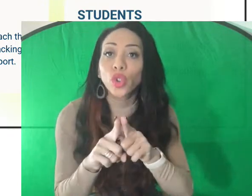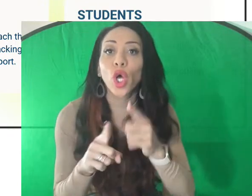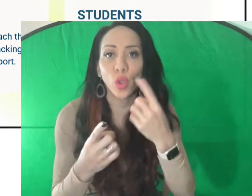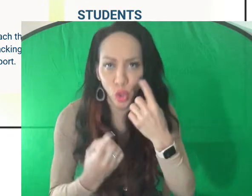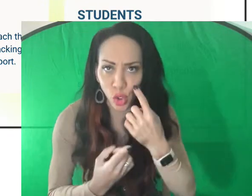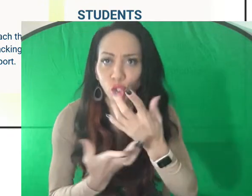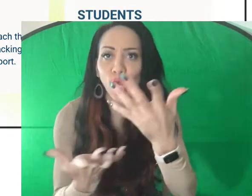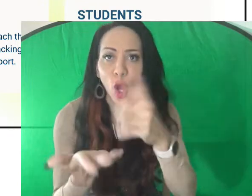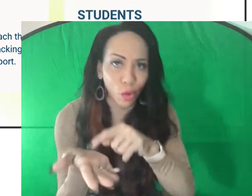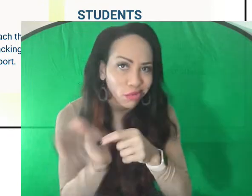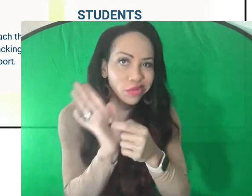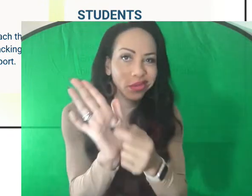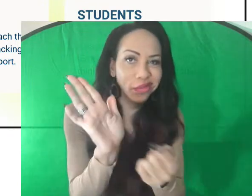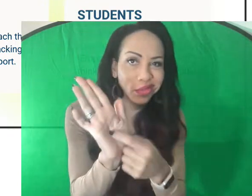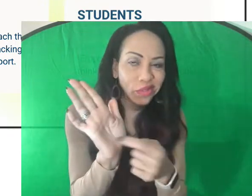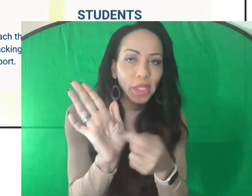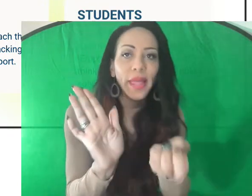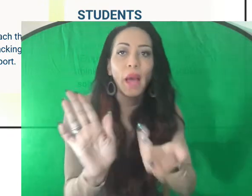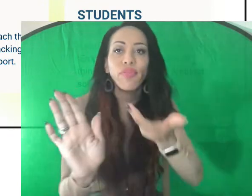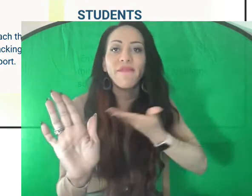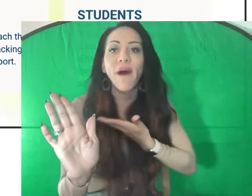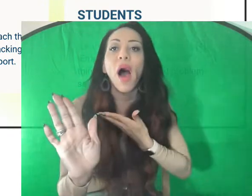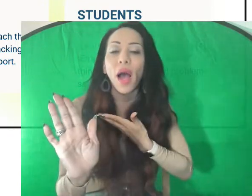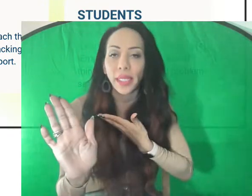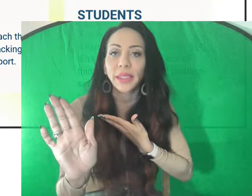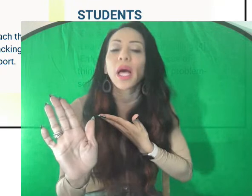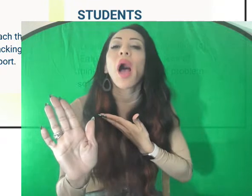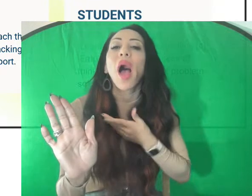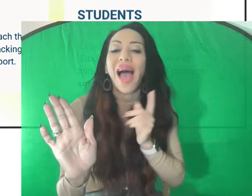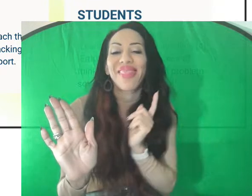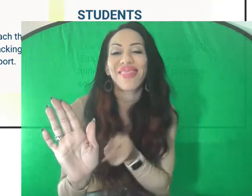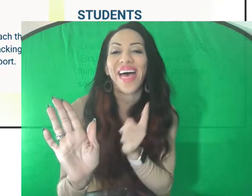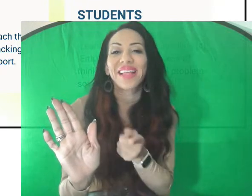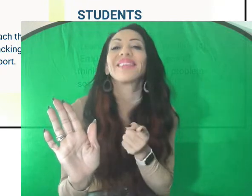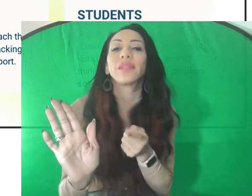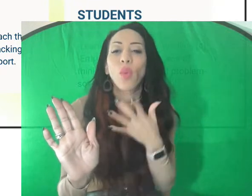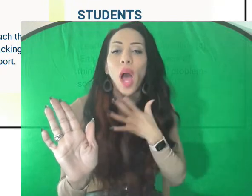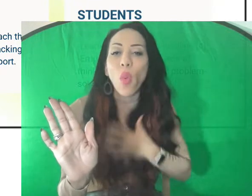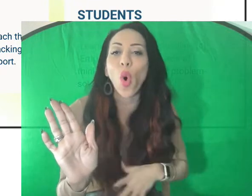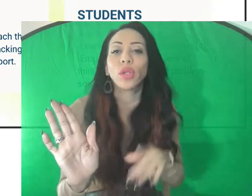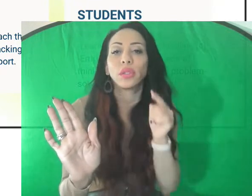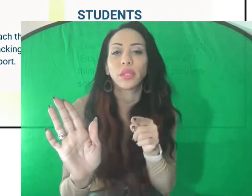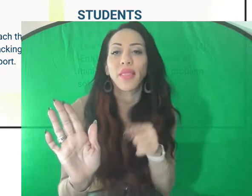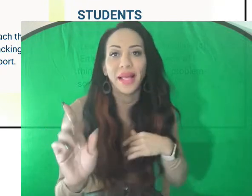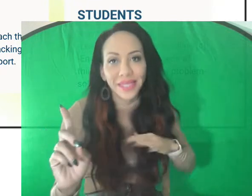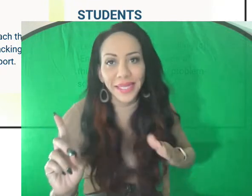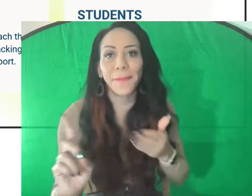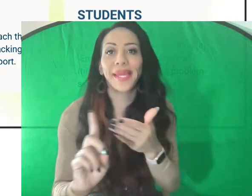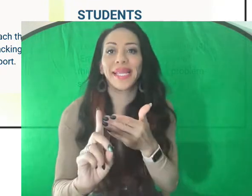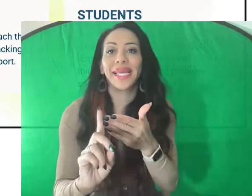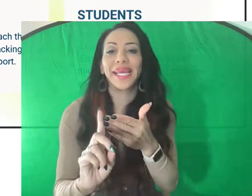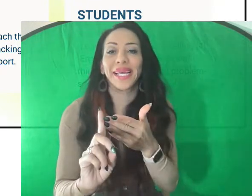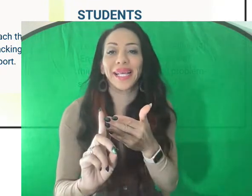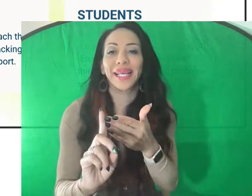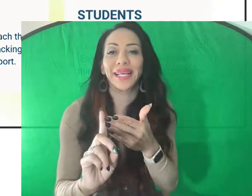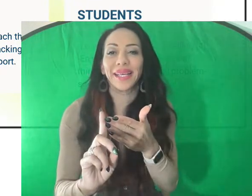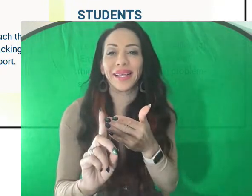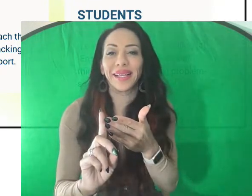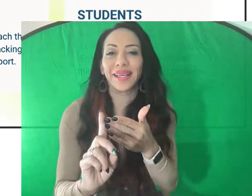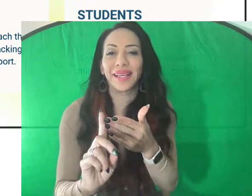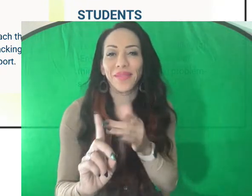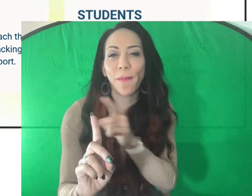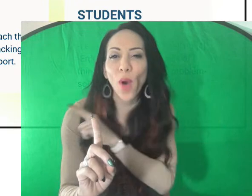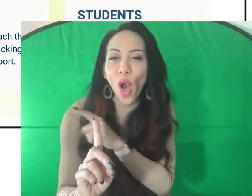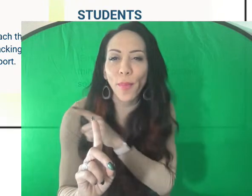and the importance and the purpose that they really value too, something to work towards. Additionally, concepts